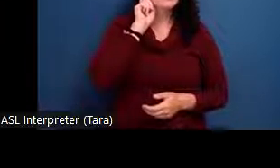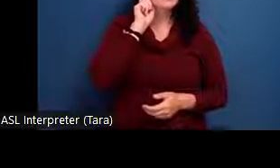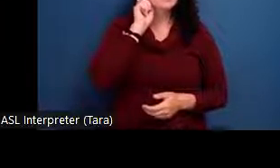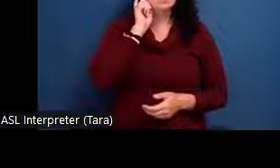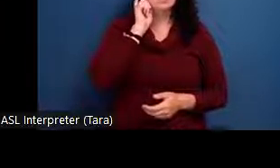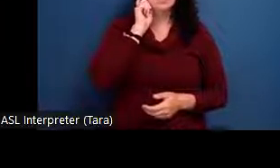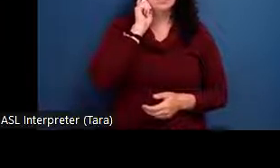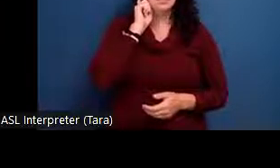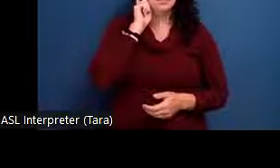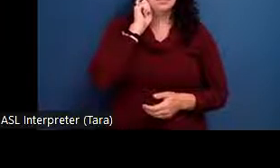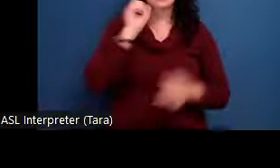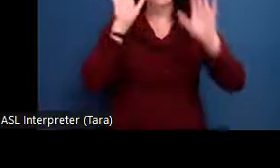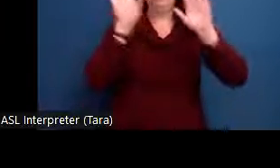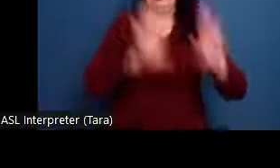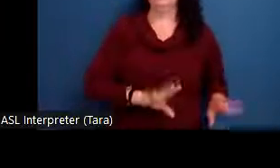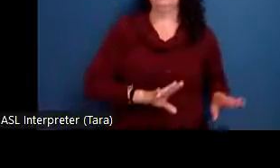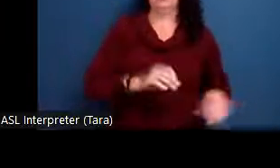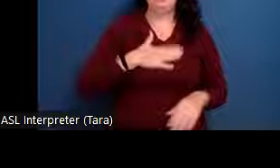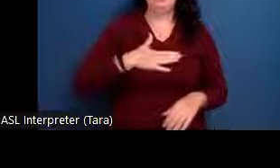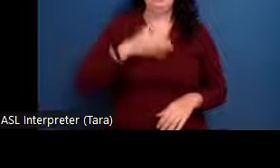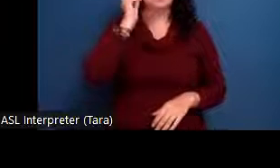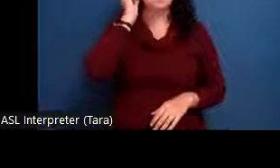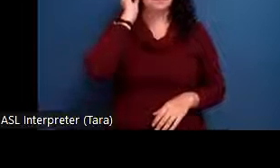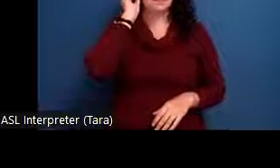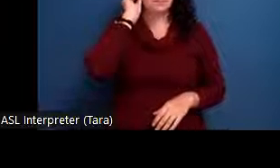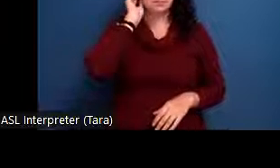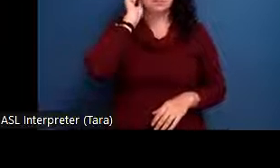So everybody lower your hands now if you can.